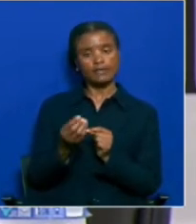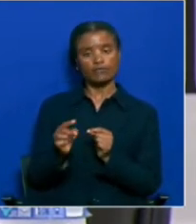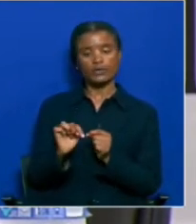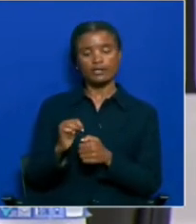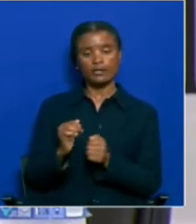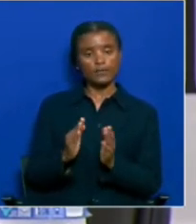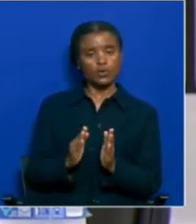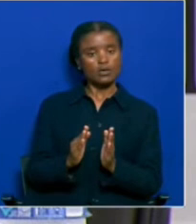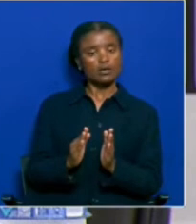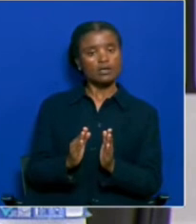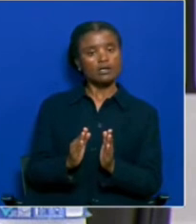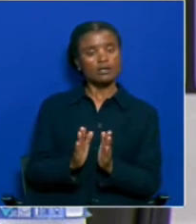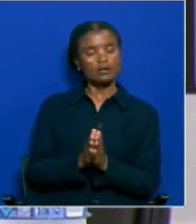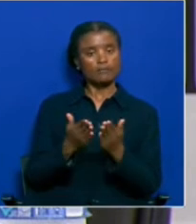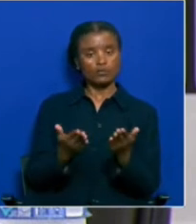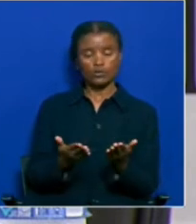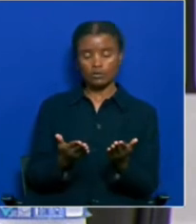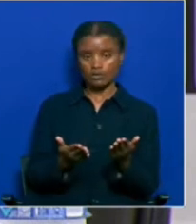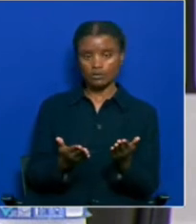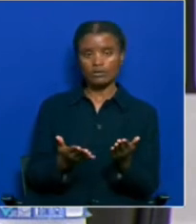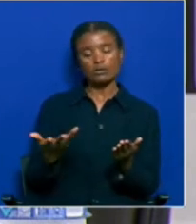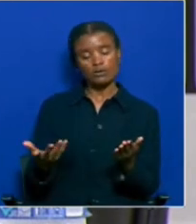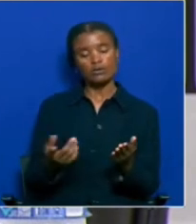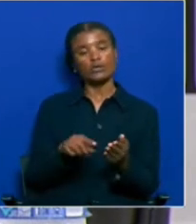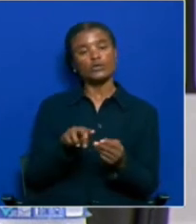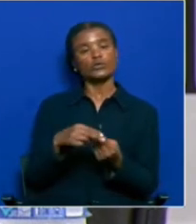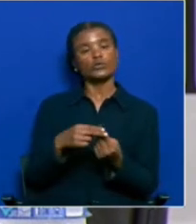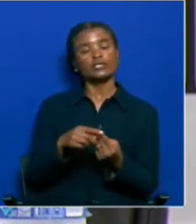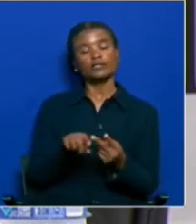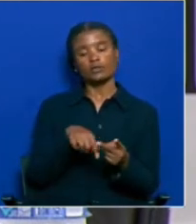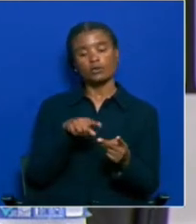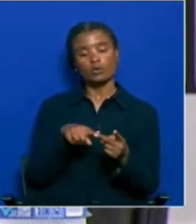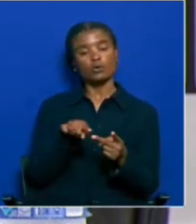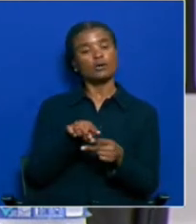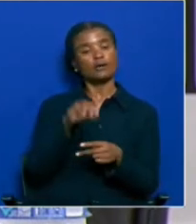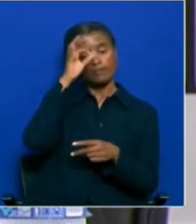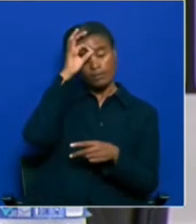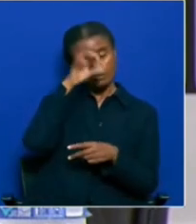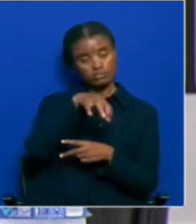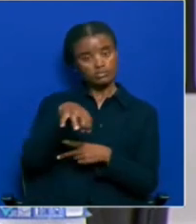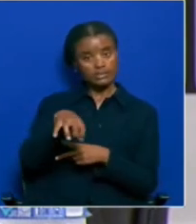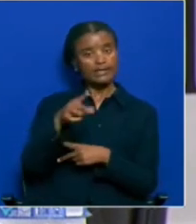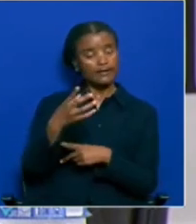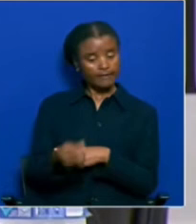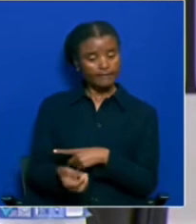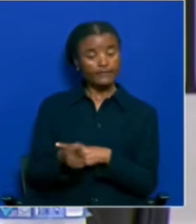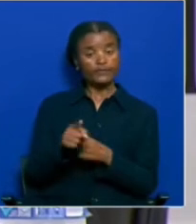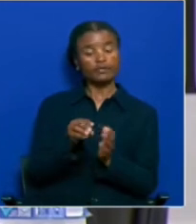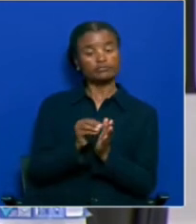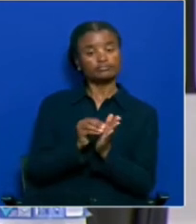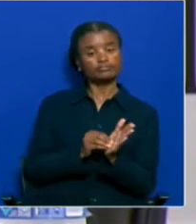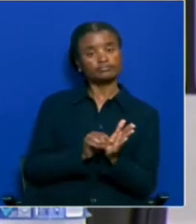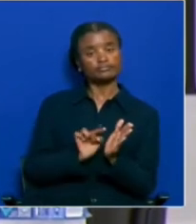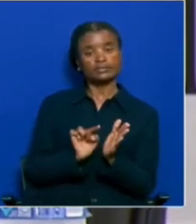The unit or the precinct must have an OP where you record book members on duty, you book members. So you can't book them on